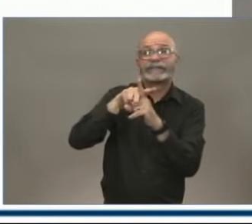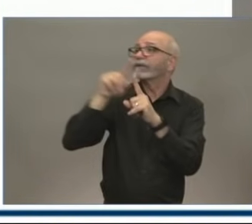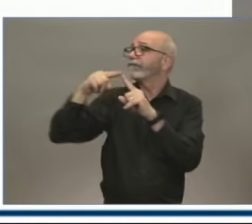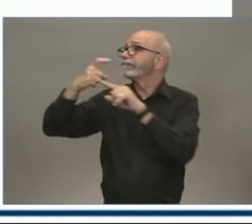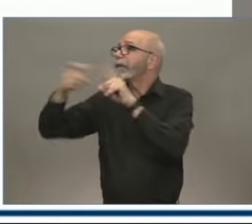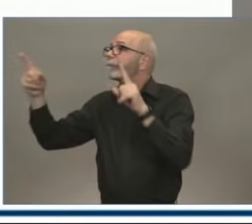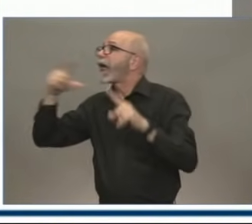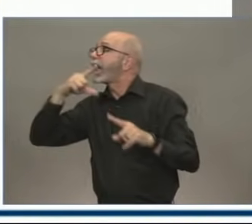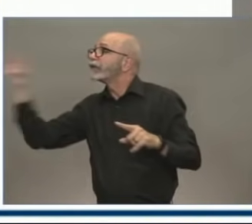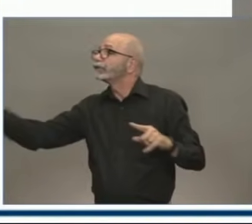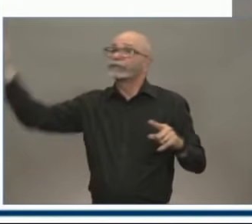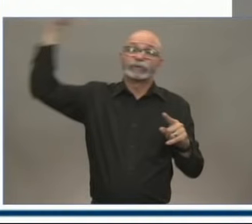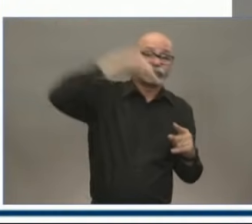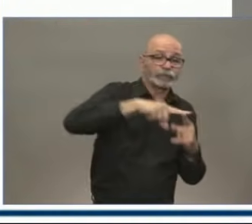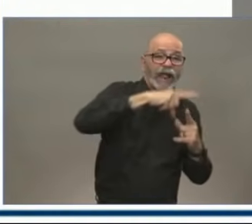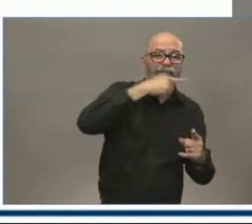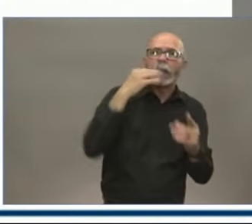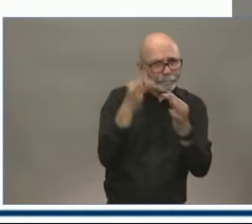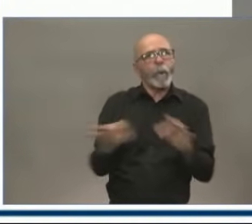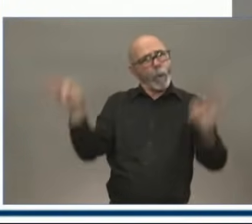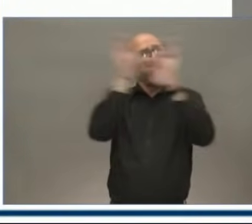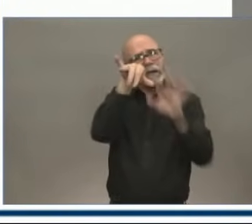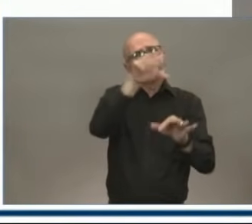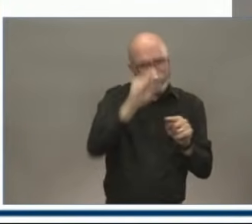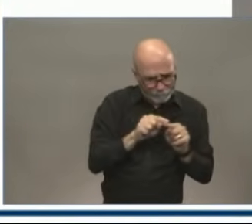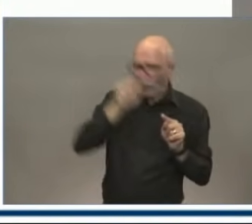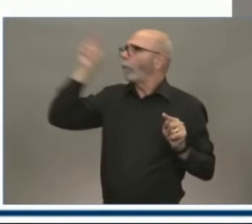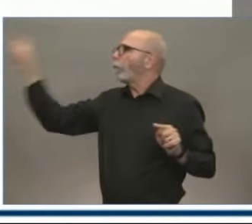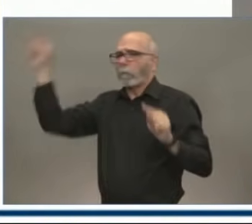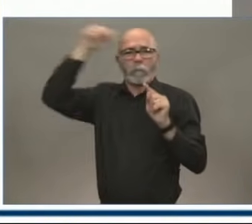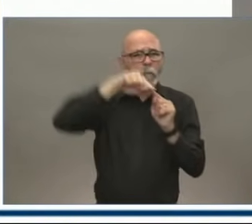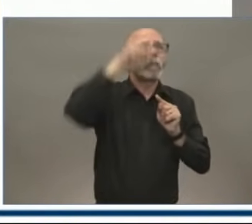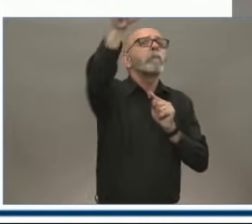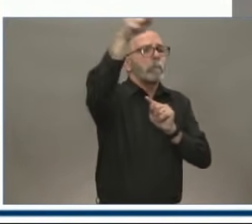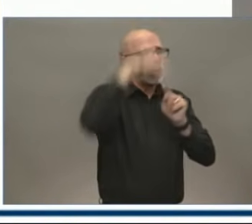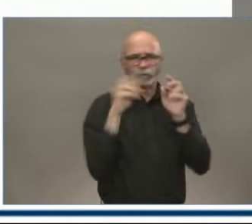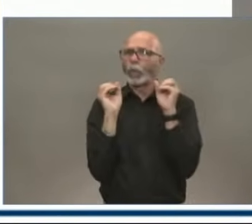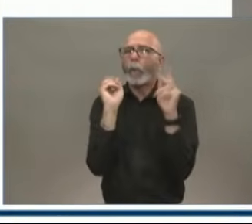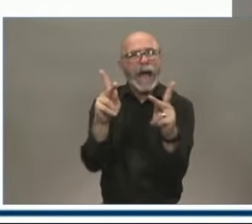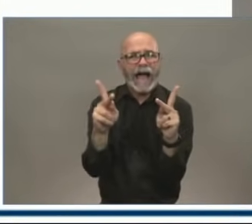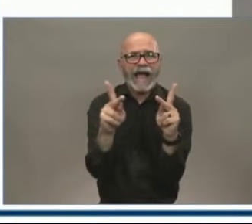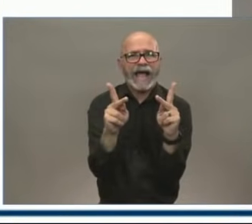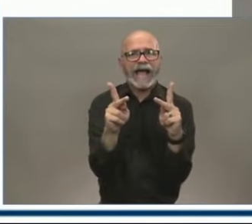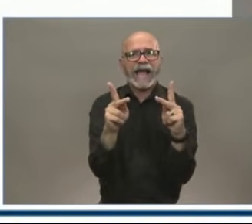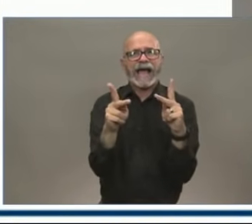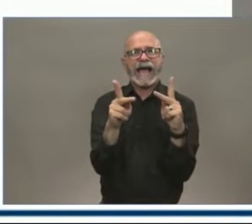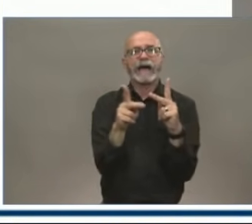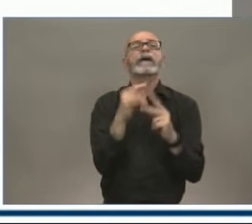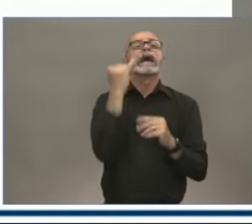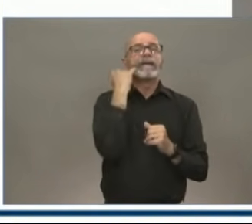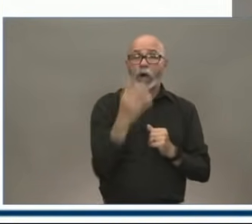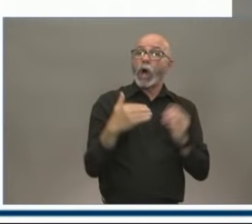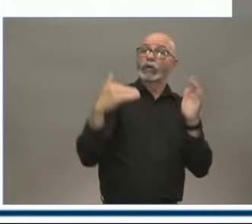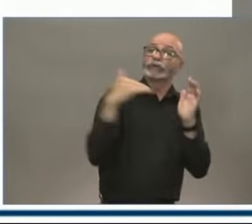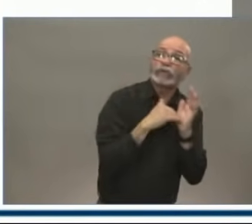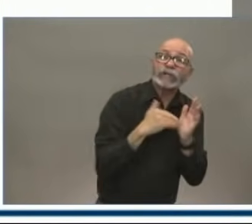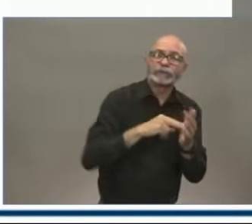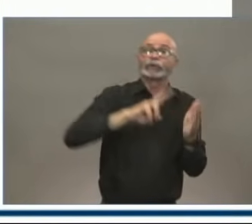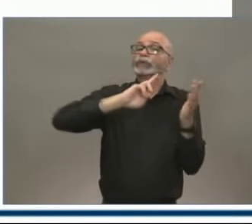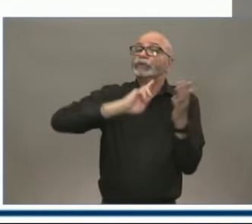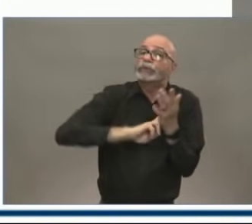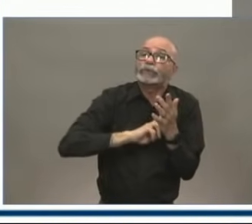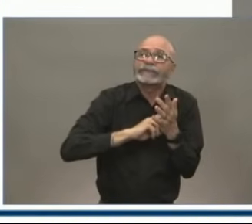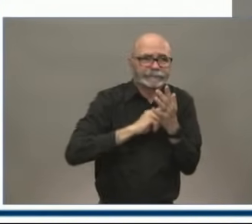It's important that we allow that to happen, including how we have many healthcare workers who we need to sustain our healthcare